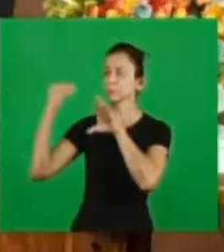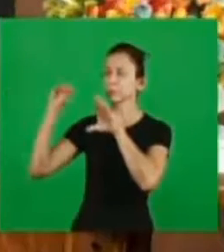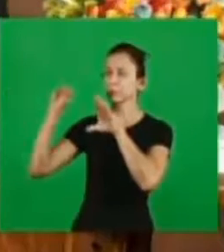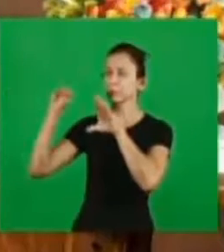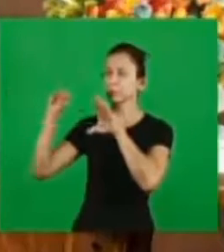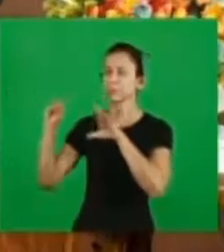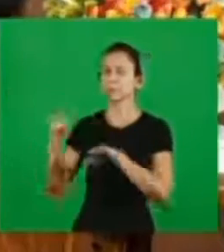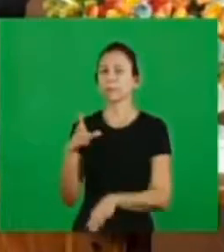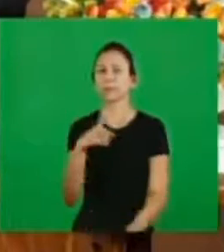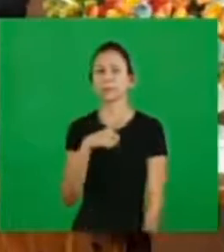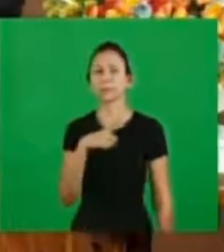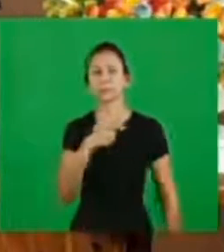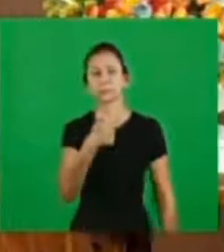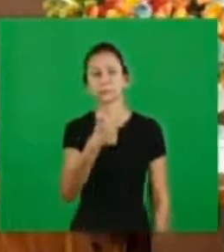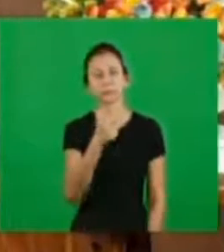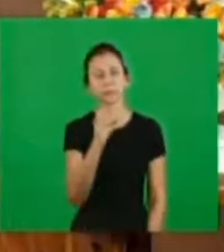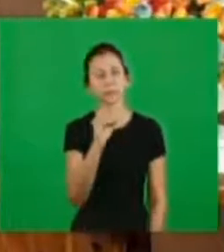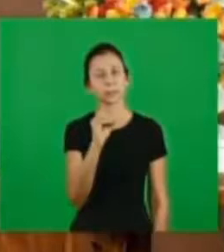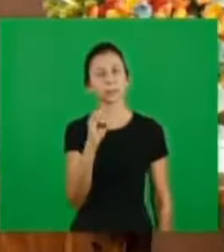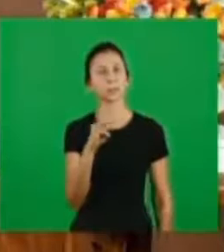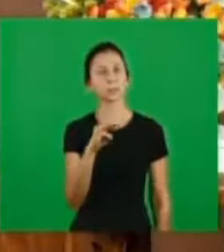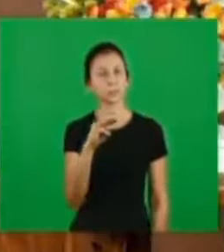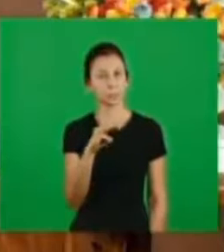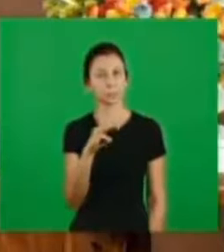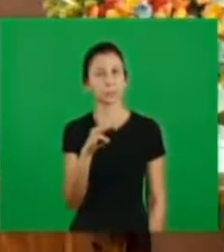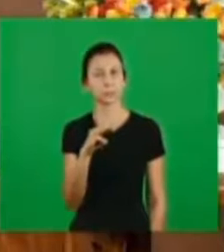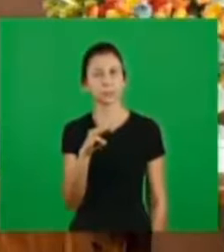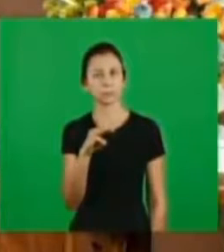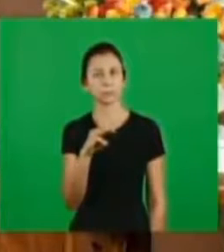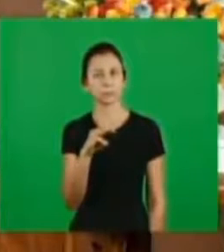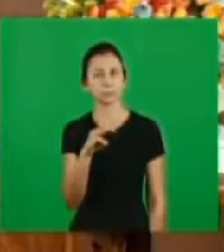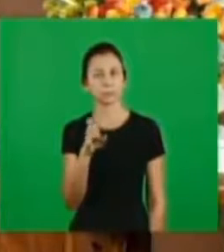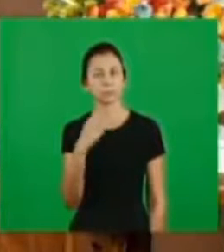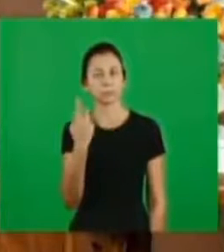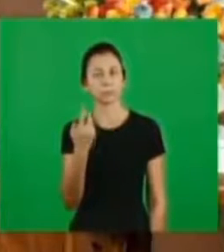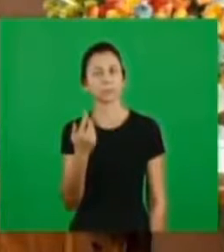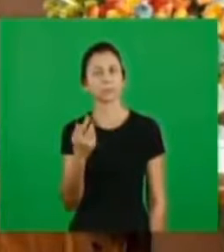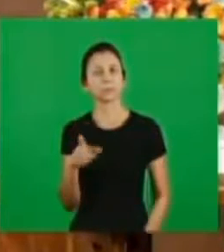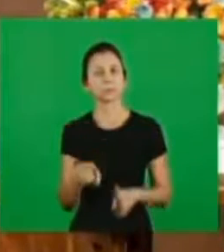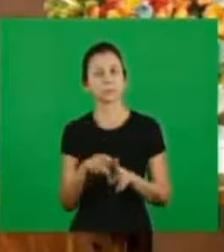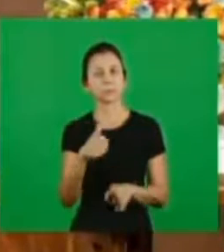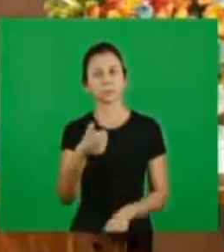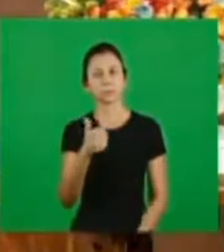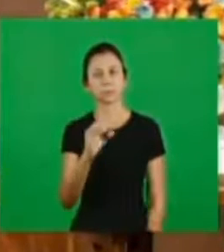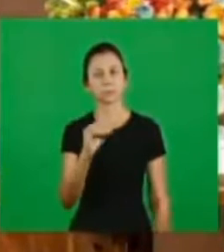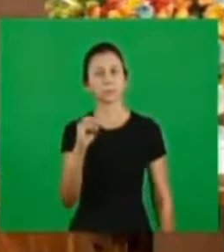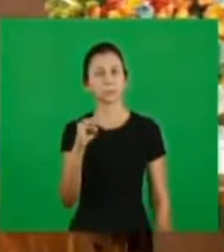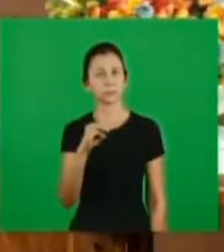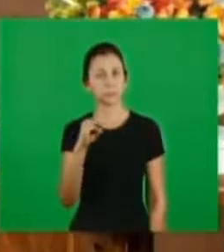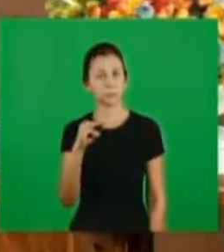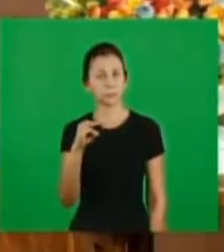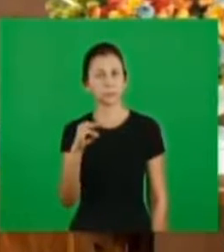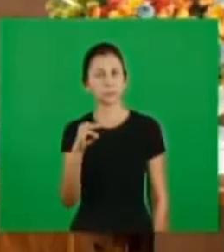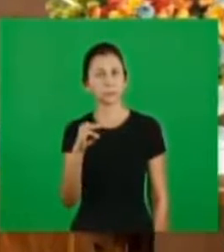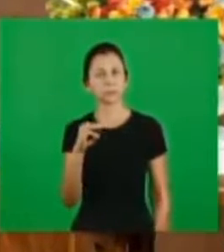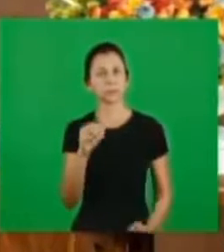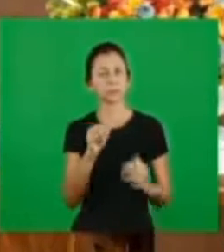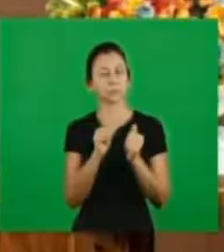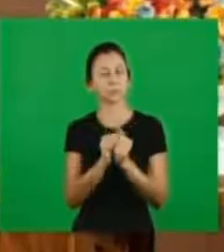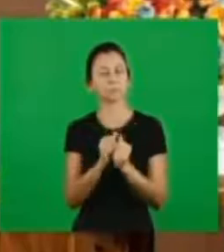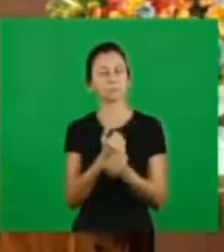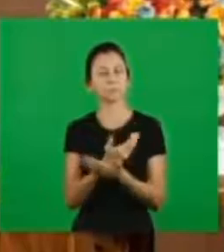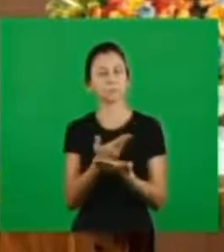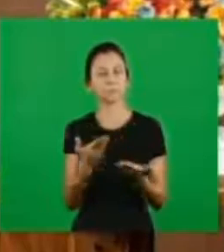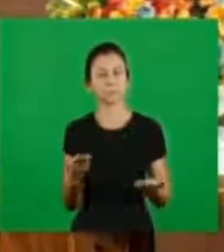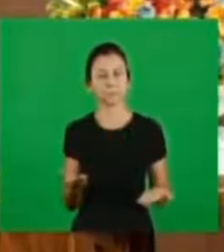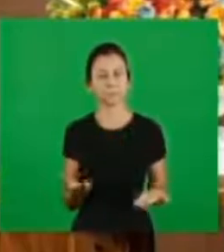screen. They have 10 minutes. In the same way that we were going to have 10 minutes. We're going to have 10 minutes here, together